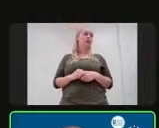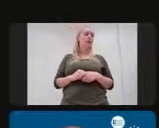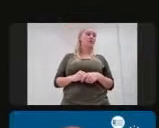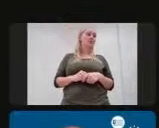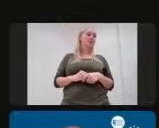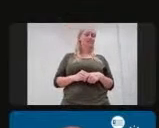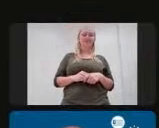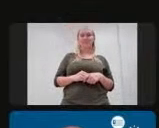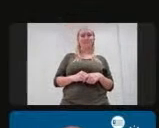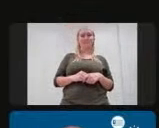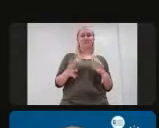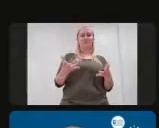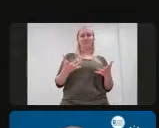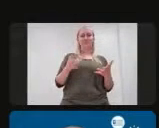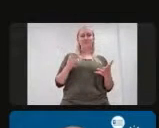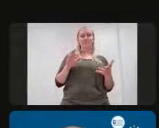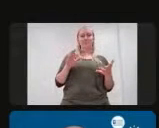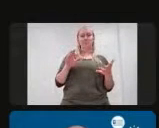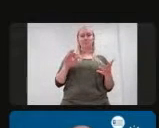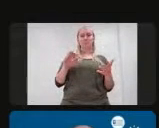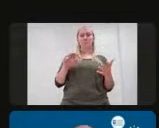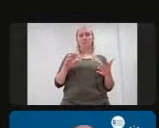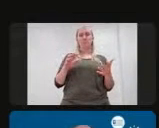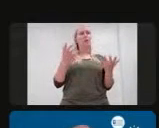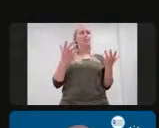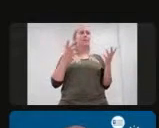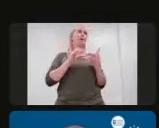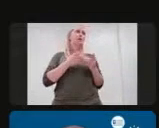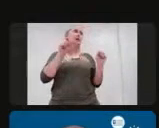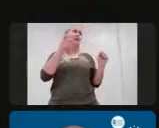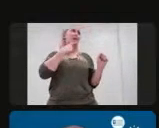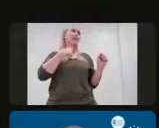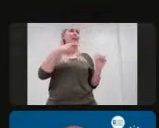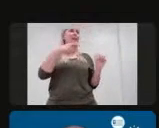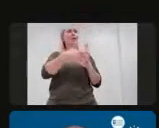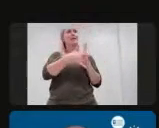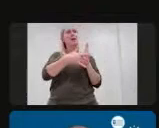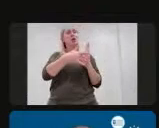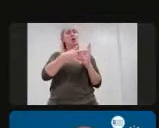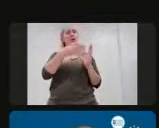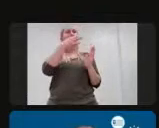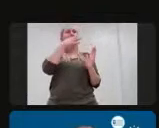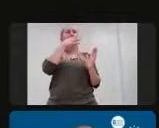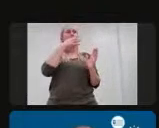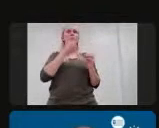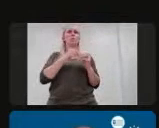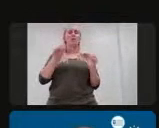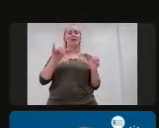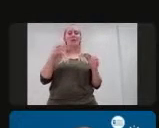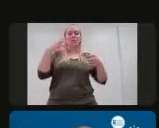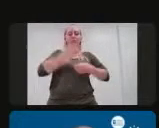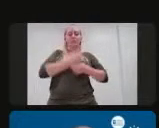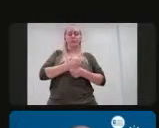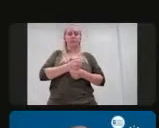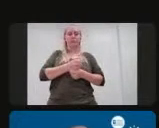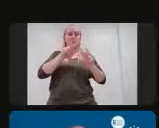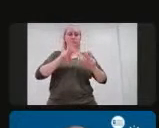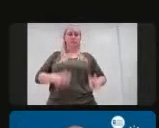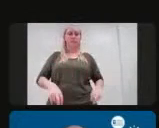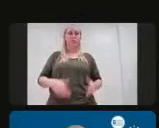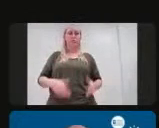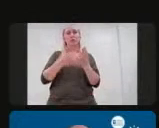More like a SWOT analysis the district can tell us. They are the technical expert, more like a SWOT analysis, and just tell us strength,